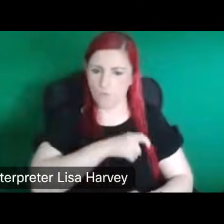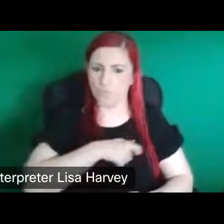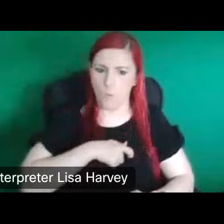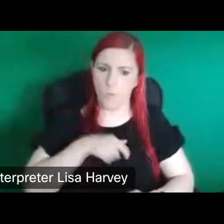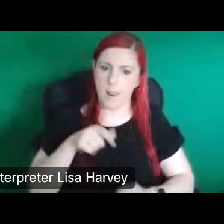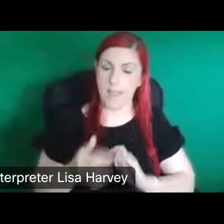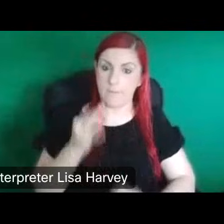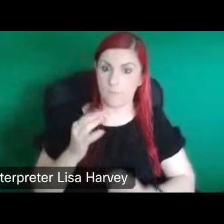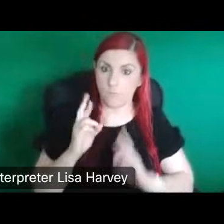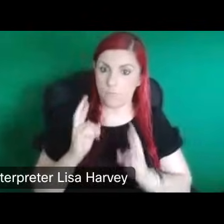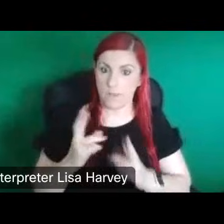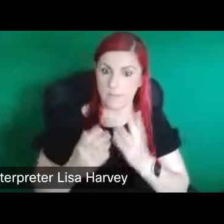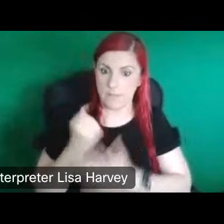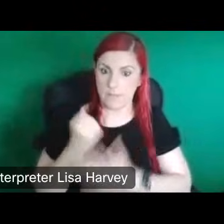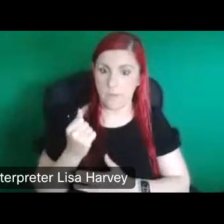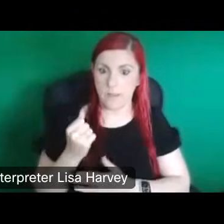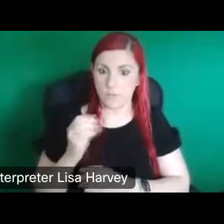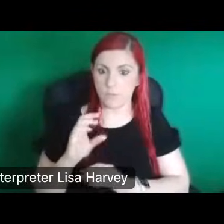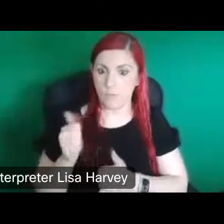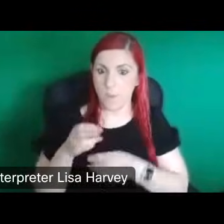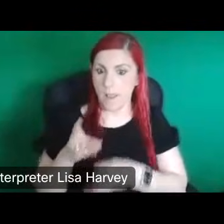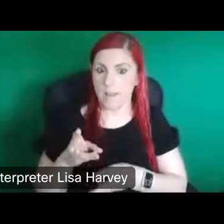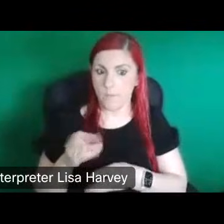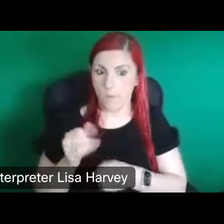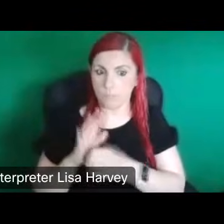stent in what used to be a blockage for patients and families.